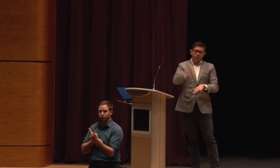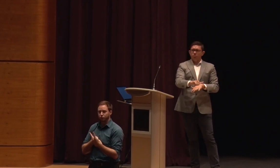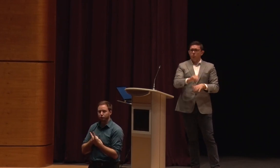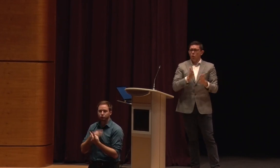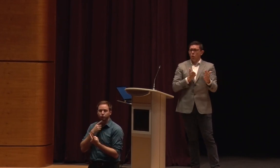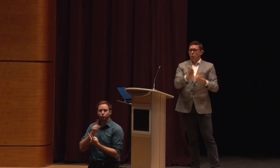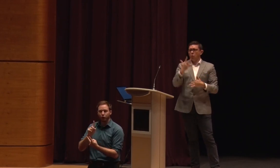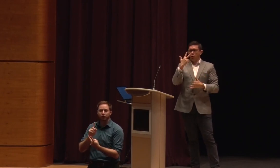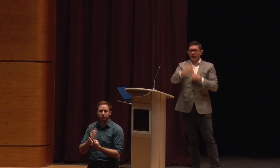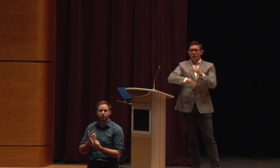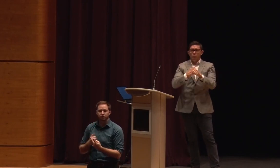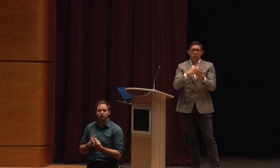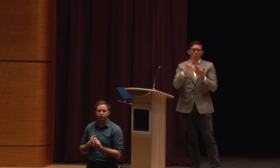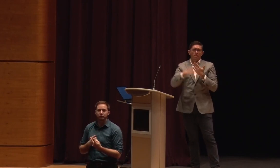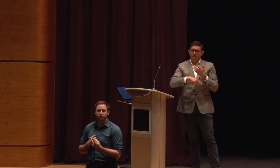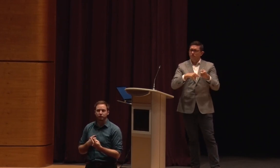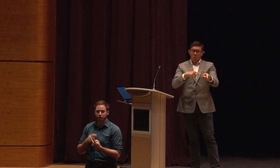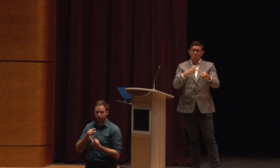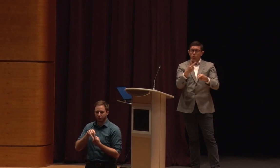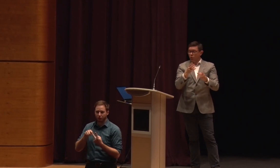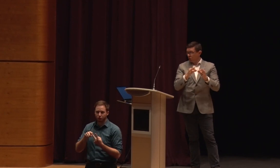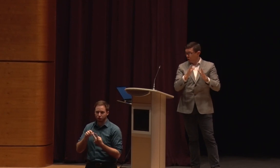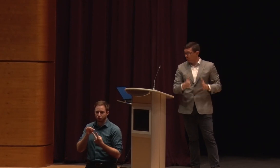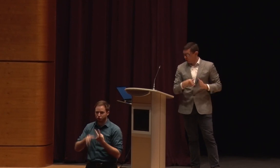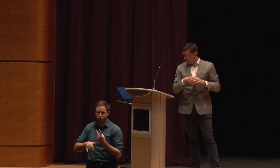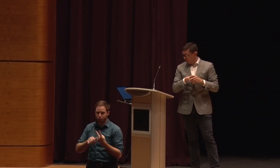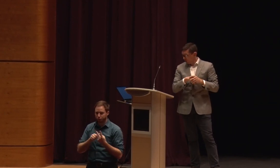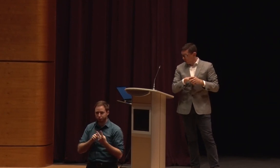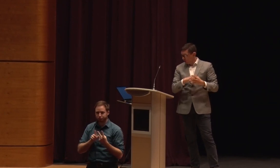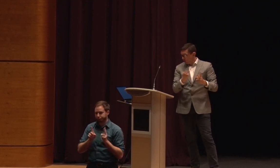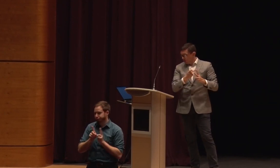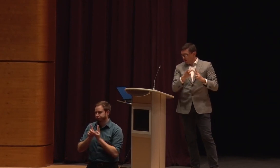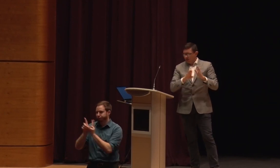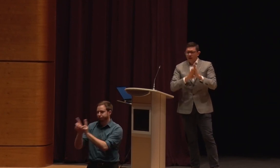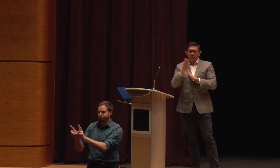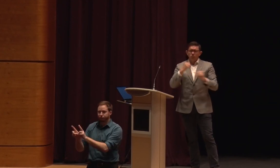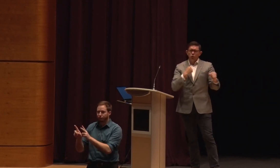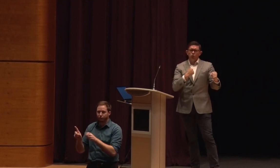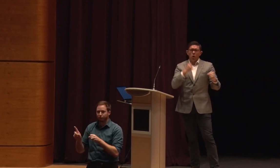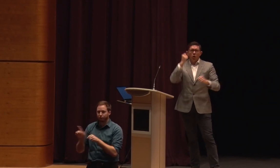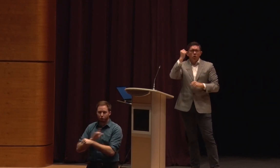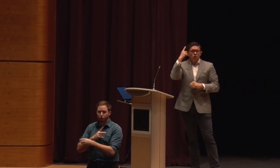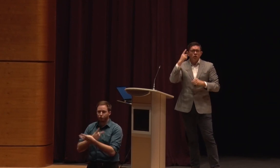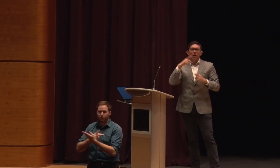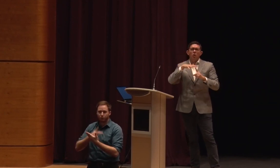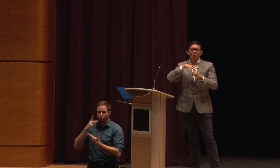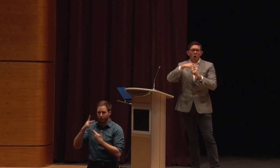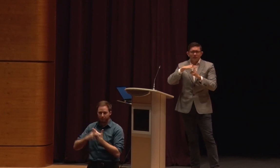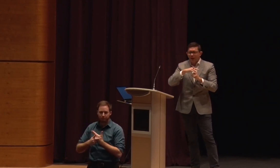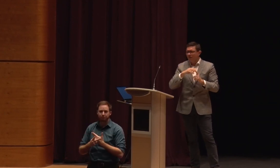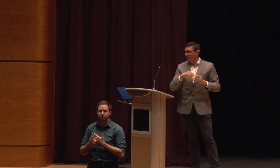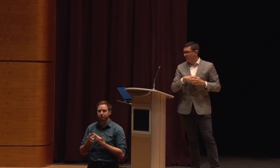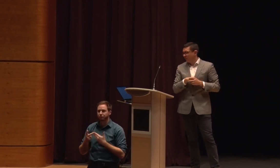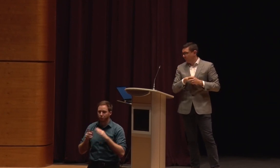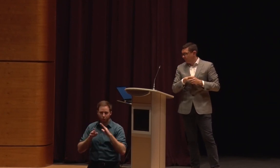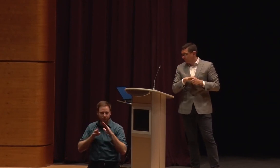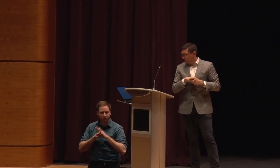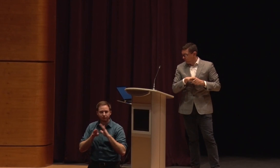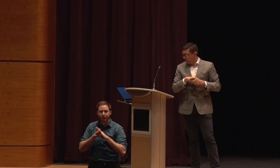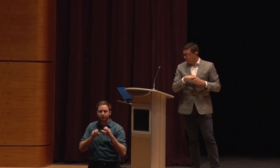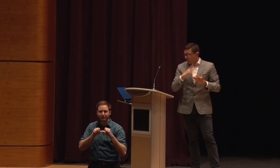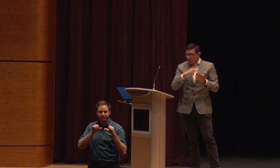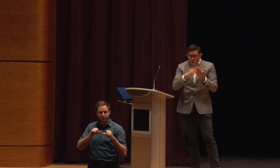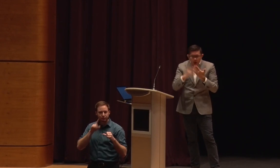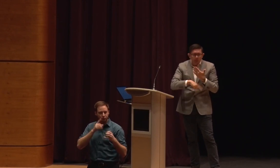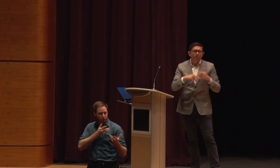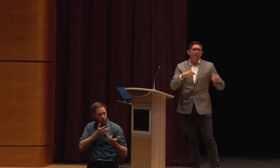for me. And those two interpreters followed me throughout my grad program. We developed a